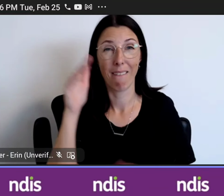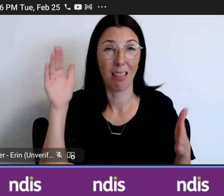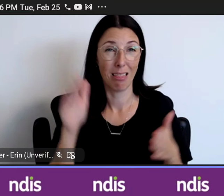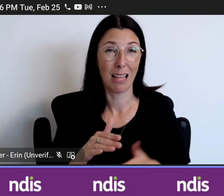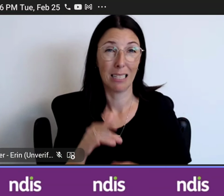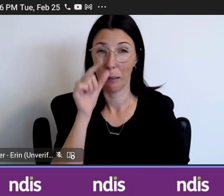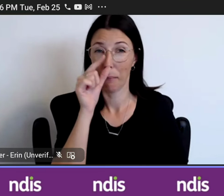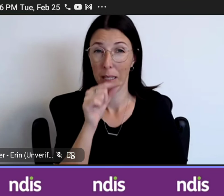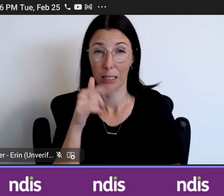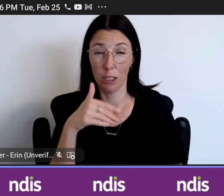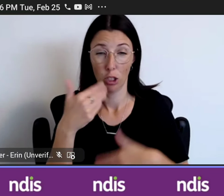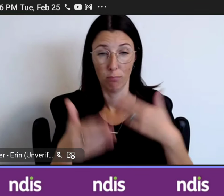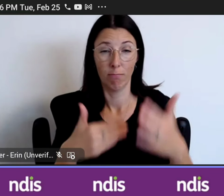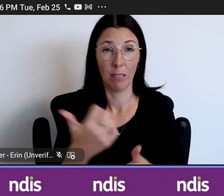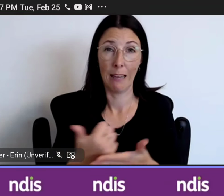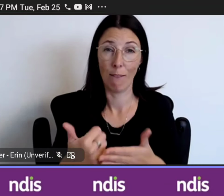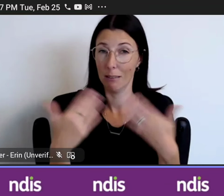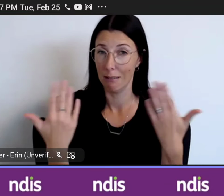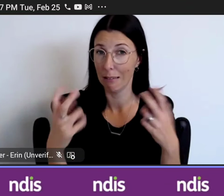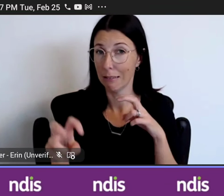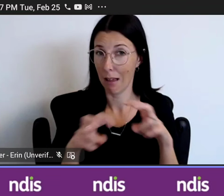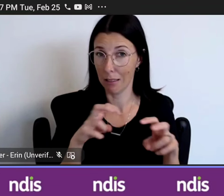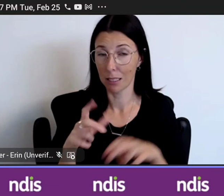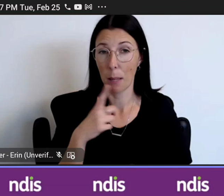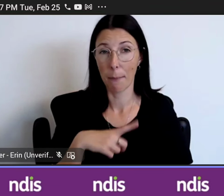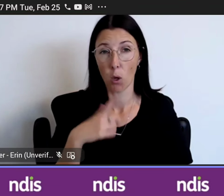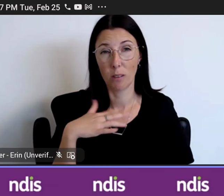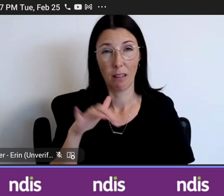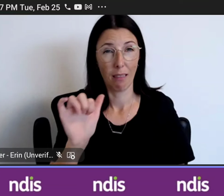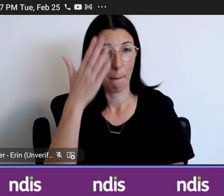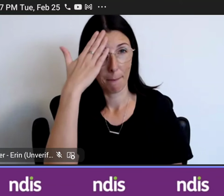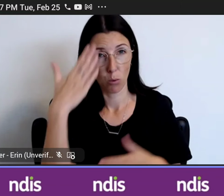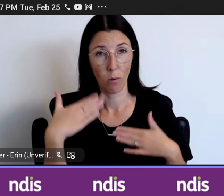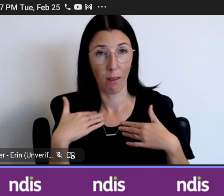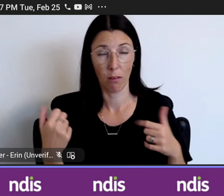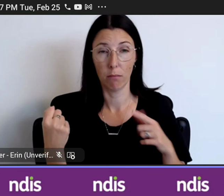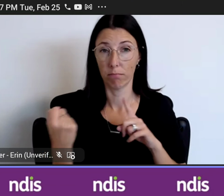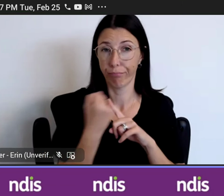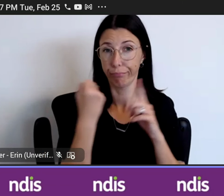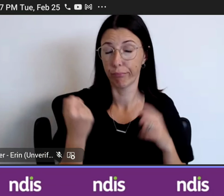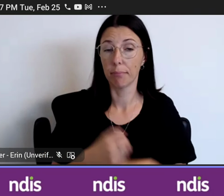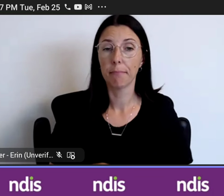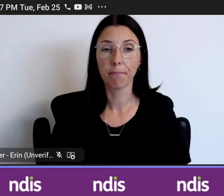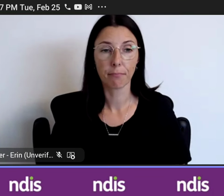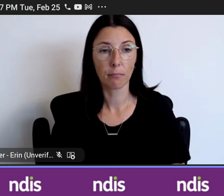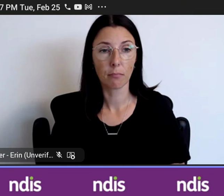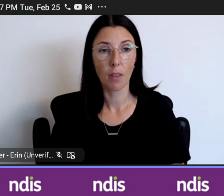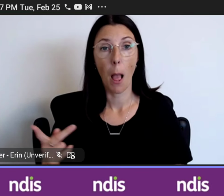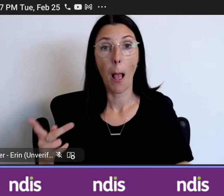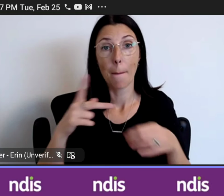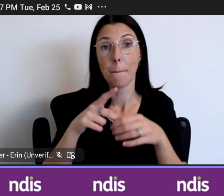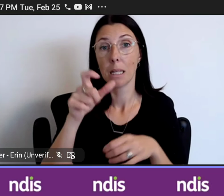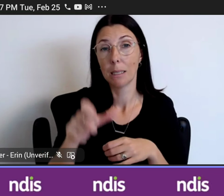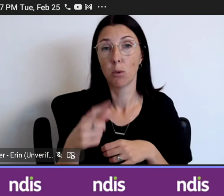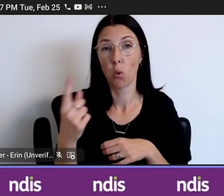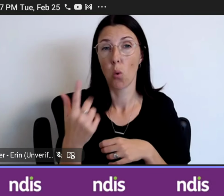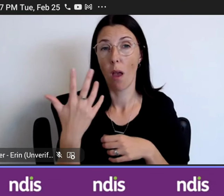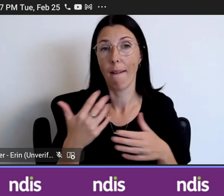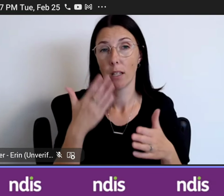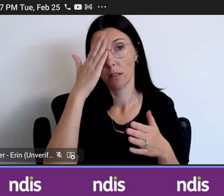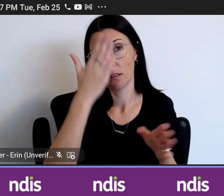do daily life activities and tasks due to their mental health. So participants with psychosocial